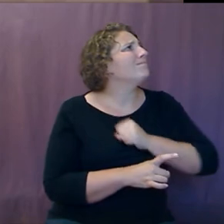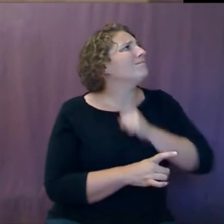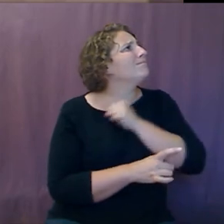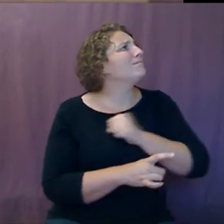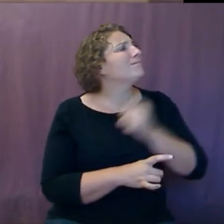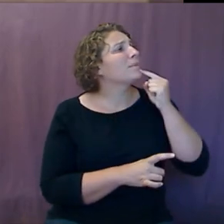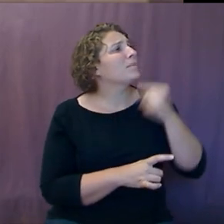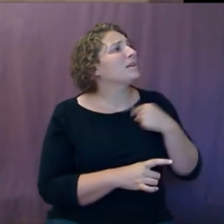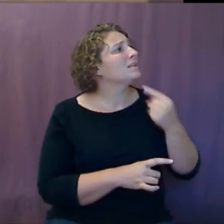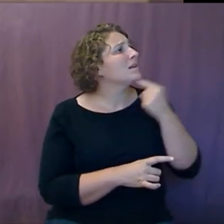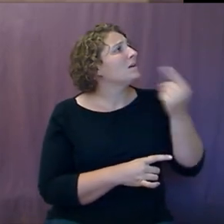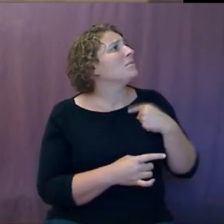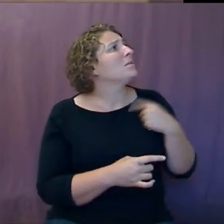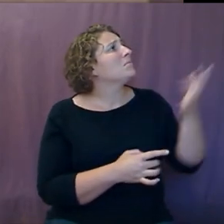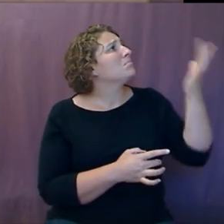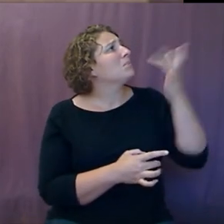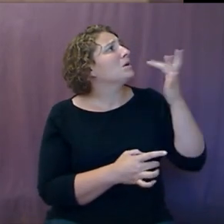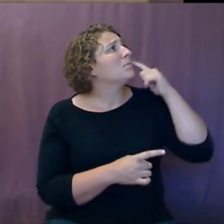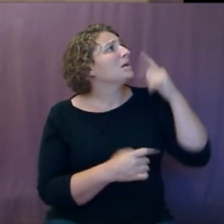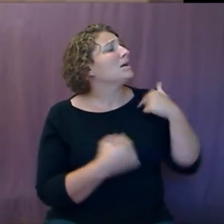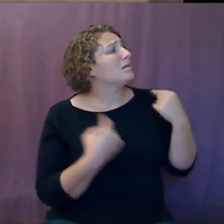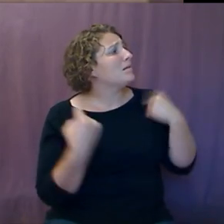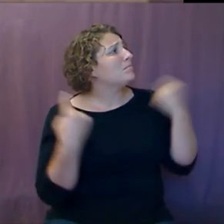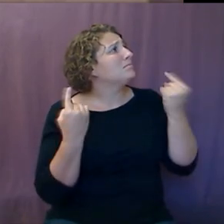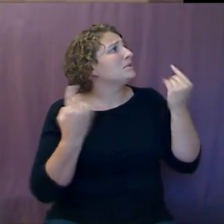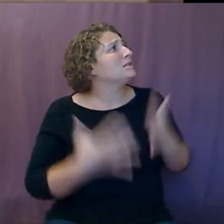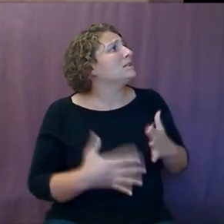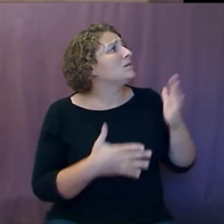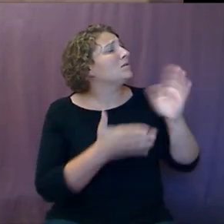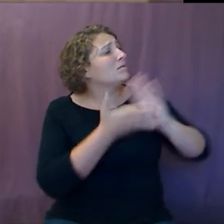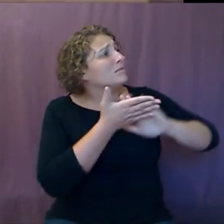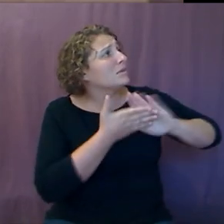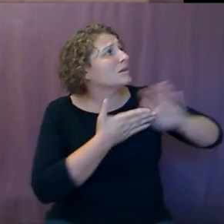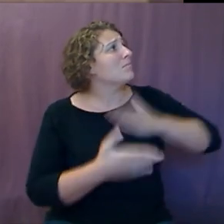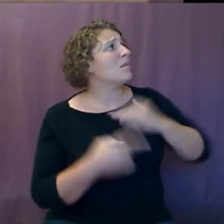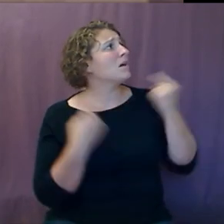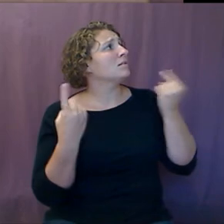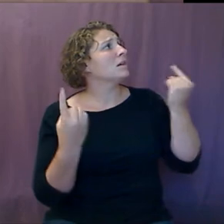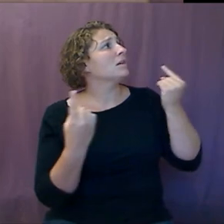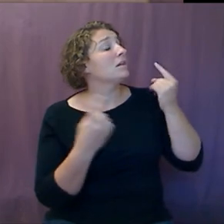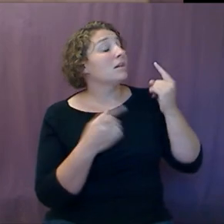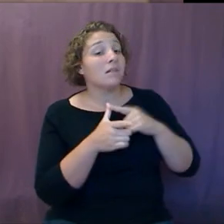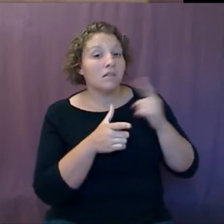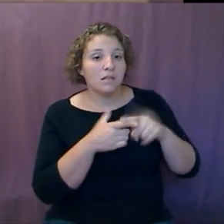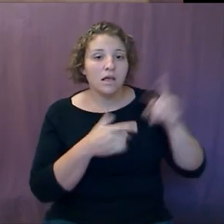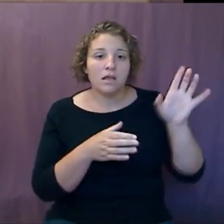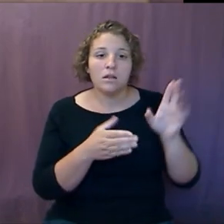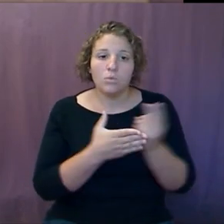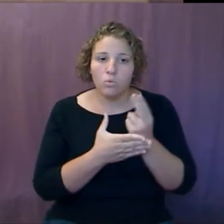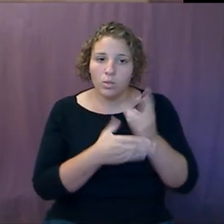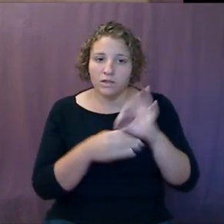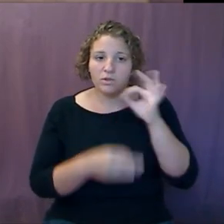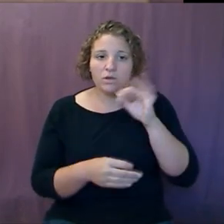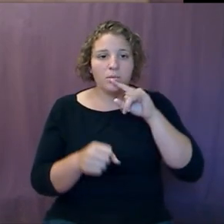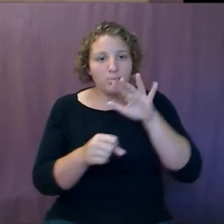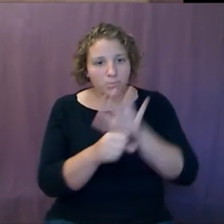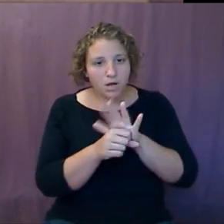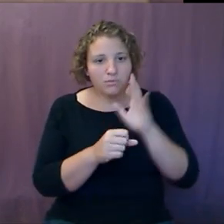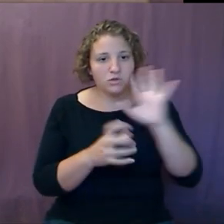be merciful to me a sinner come into my heart forgive me my sins then the Holy Spirit as promised will then come in to you